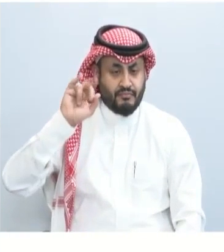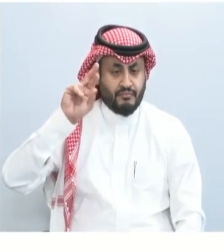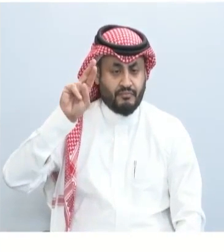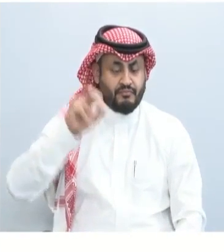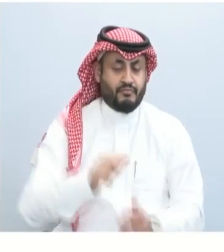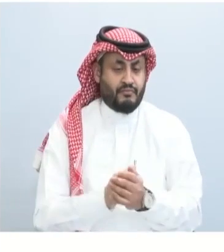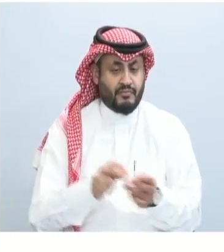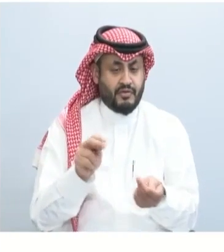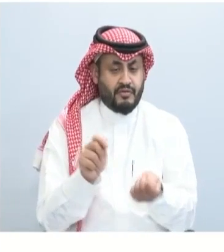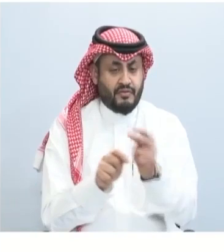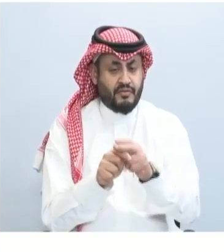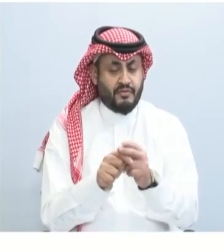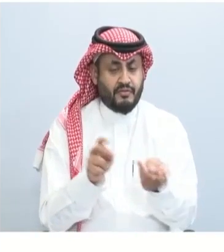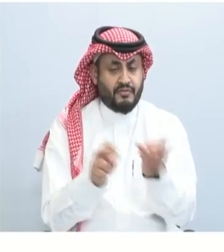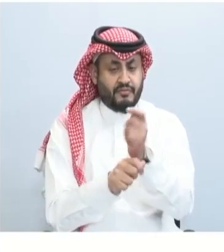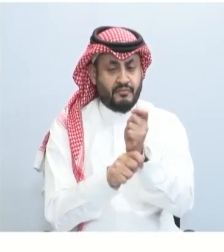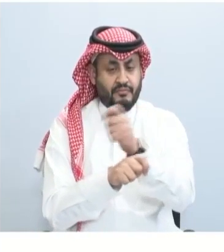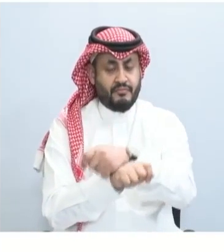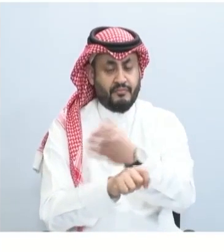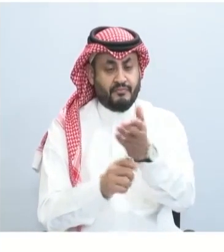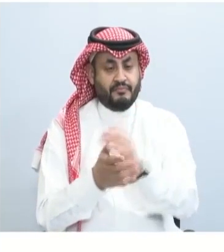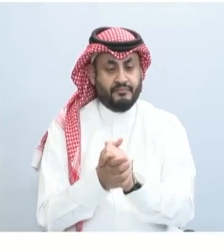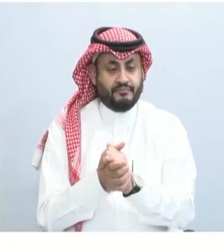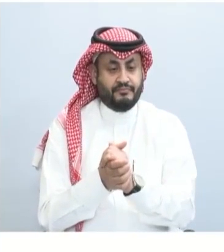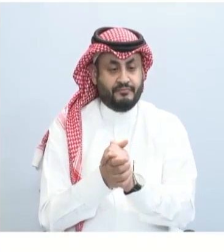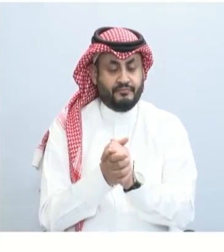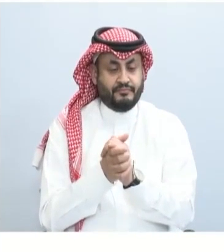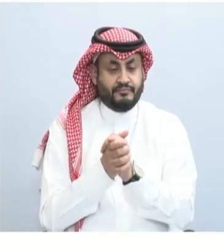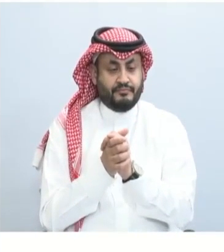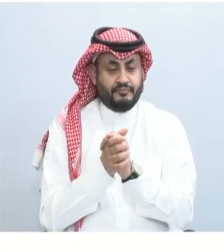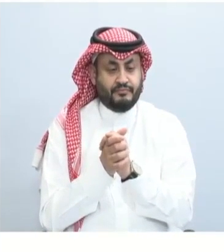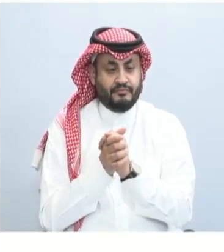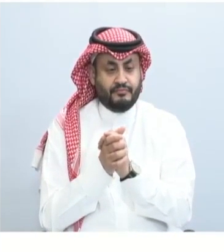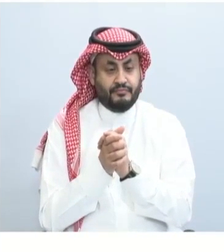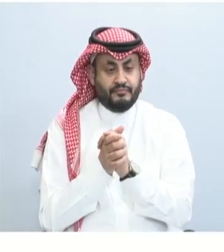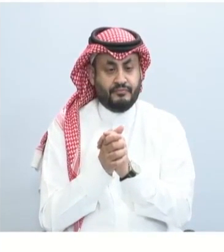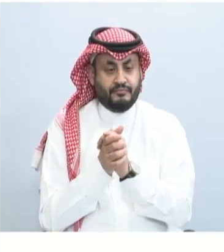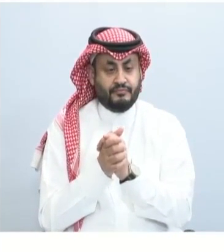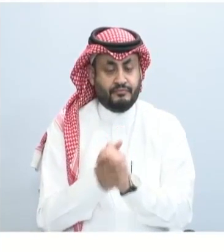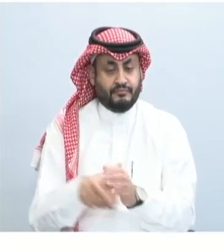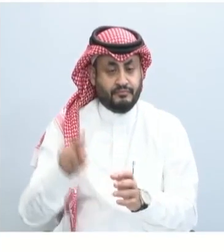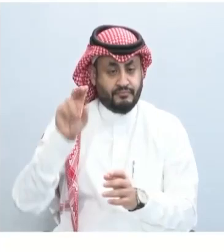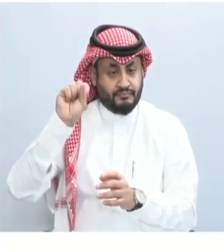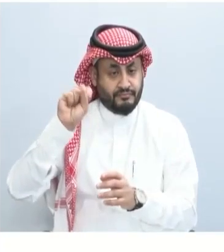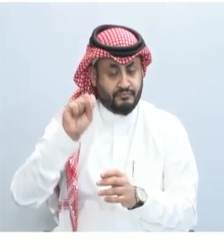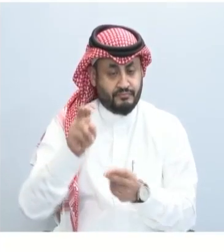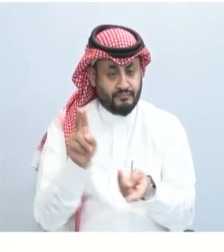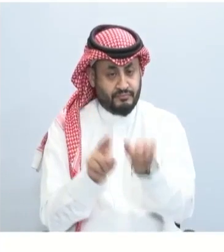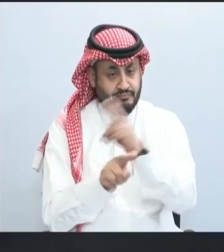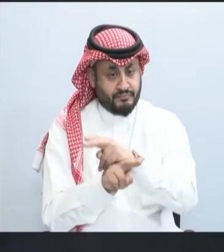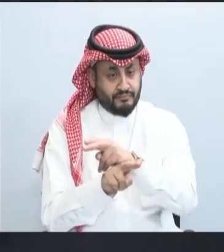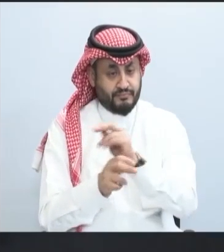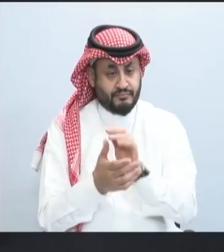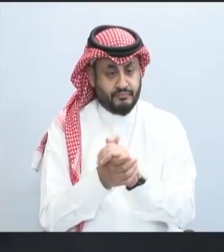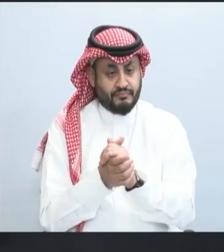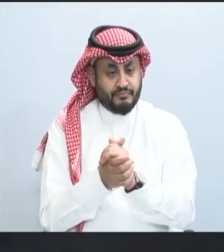father. And instead of Muhammad, when he said my father drove us, we can say, rewrite it and